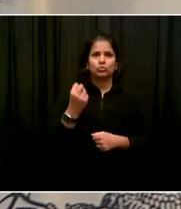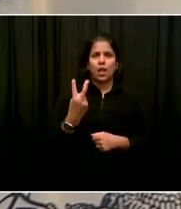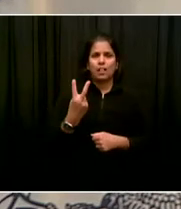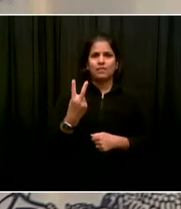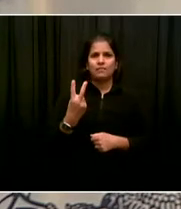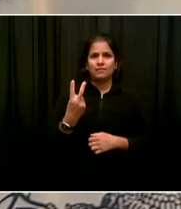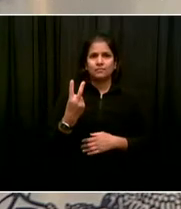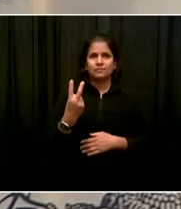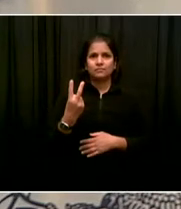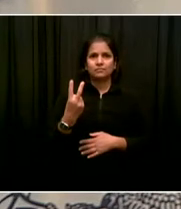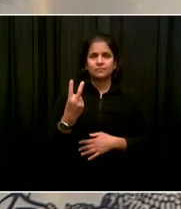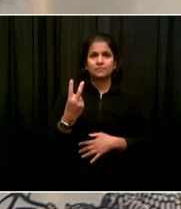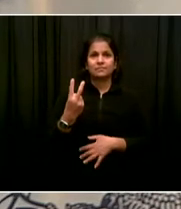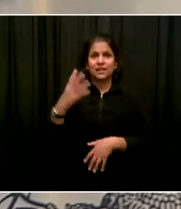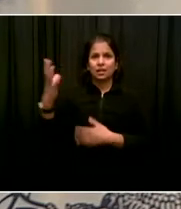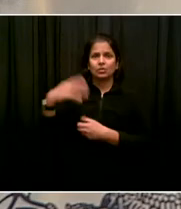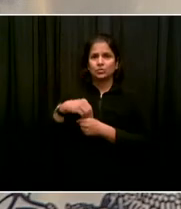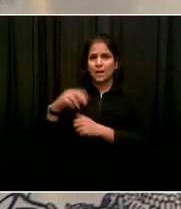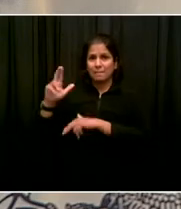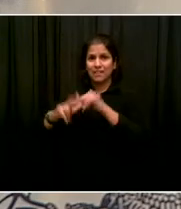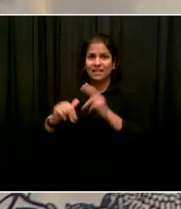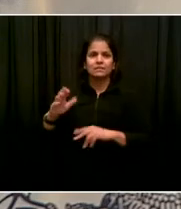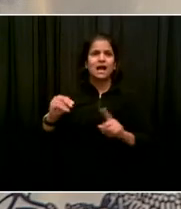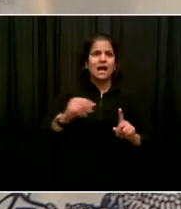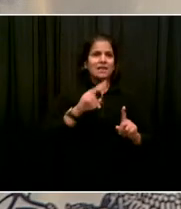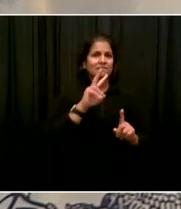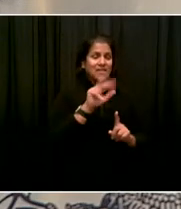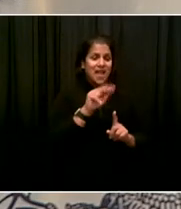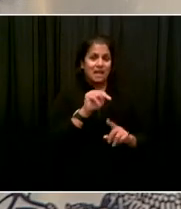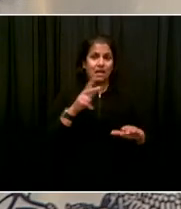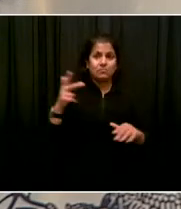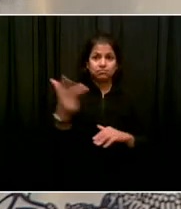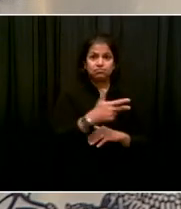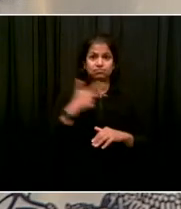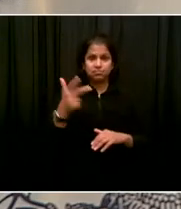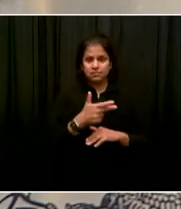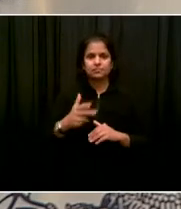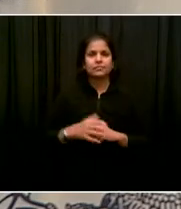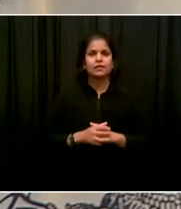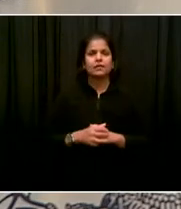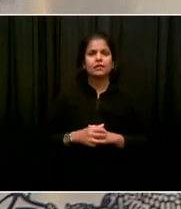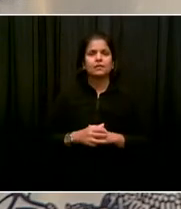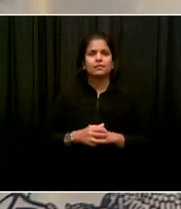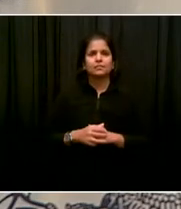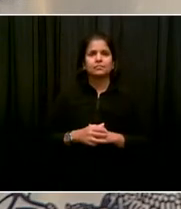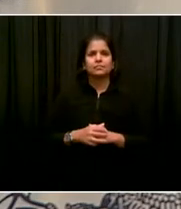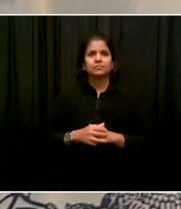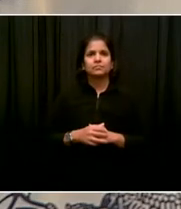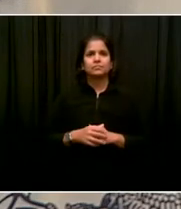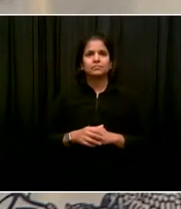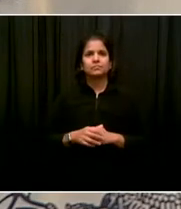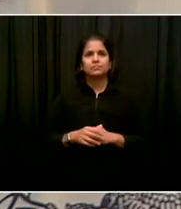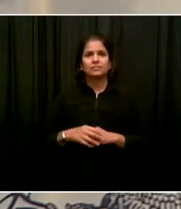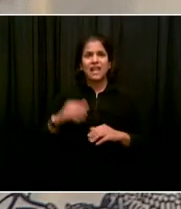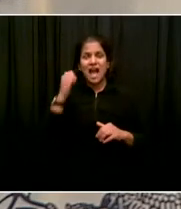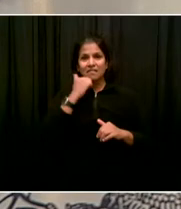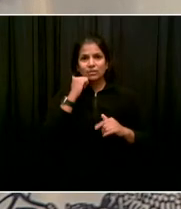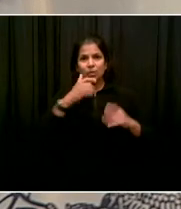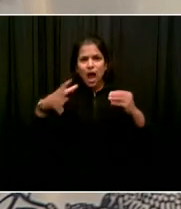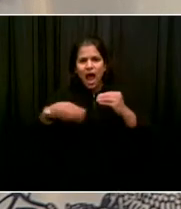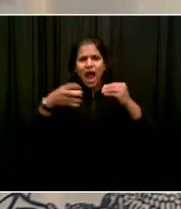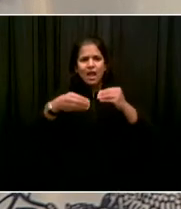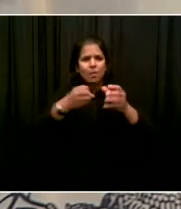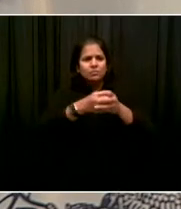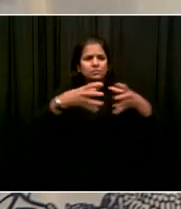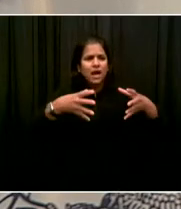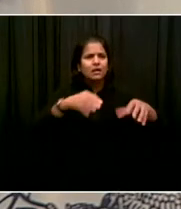sites. We can keep working every day to increase that number. But the other thing we've said that